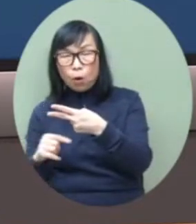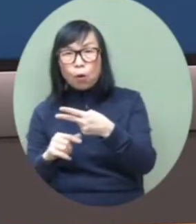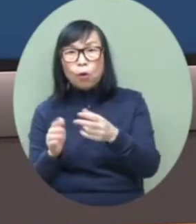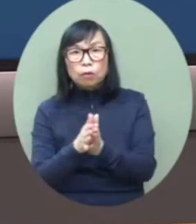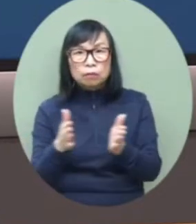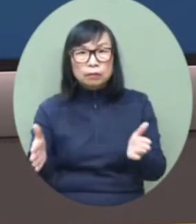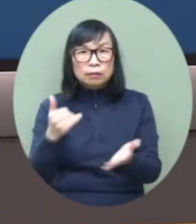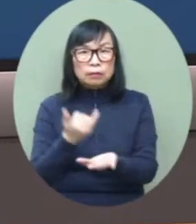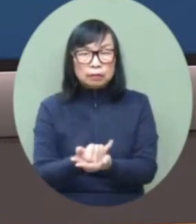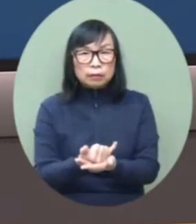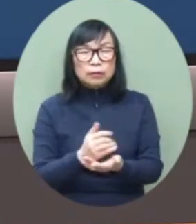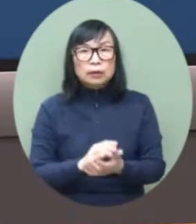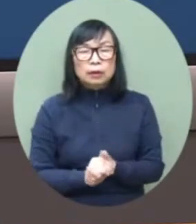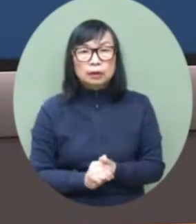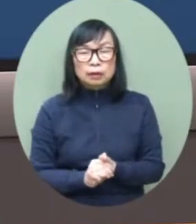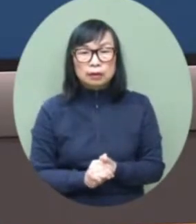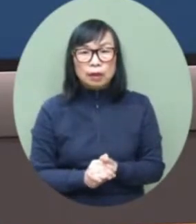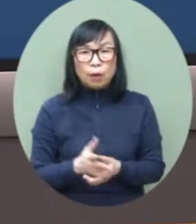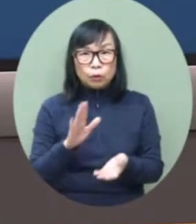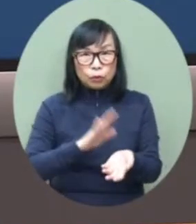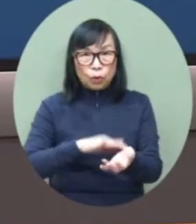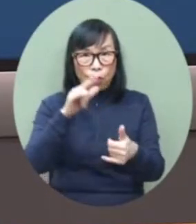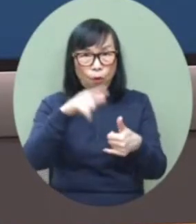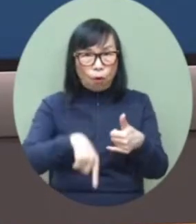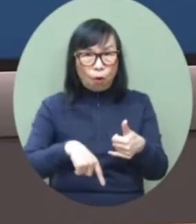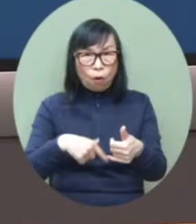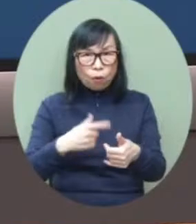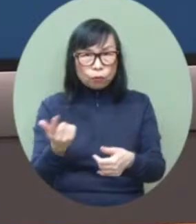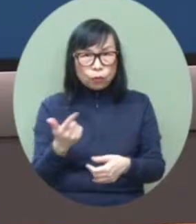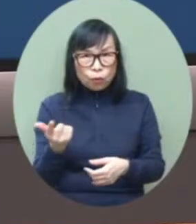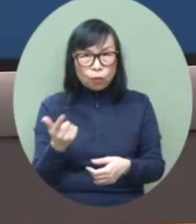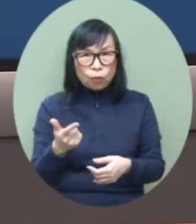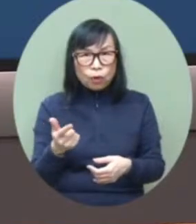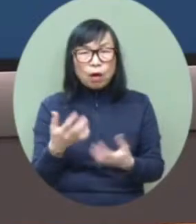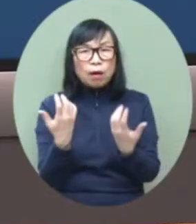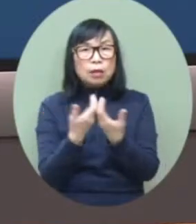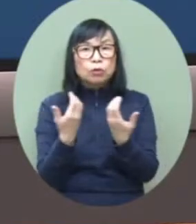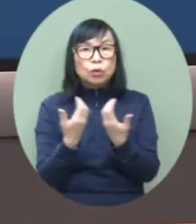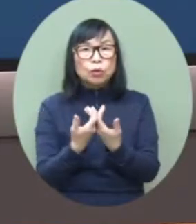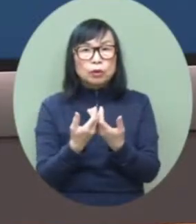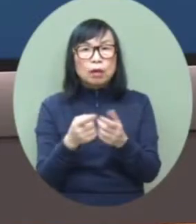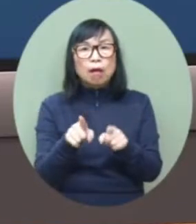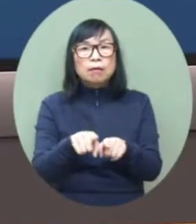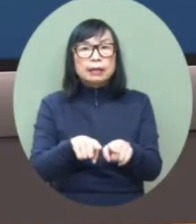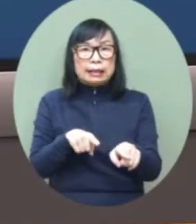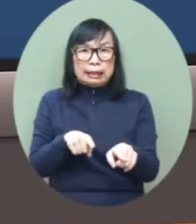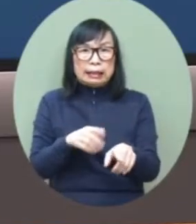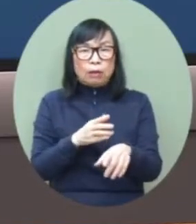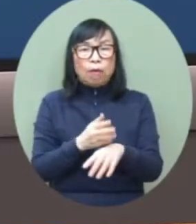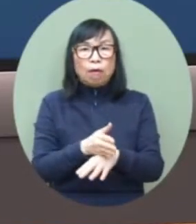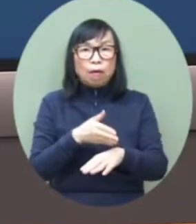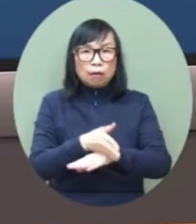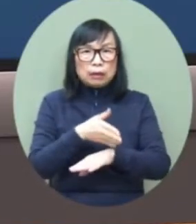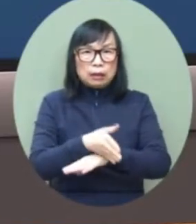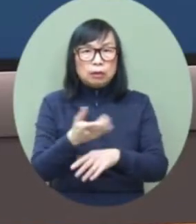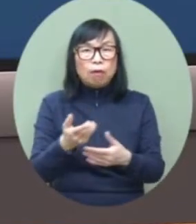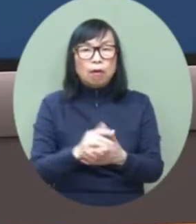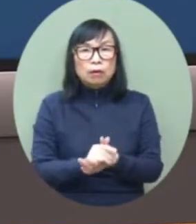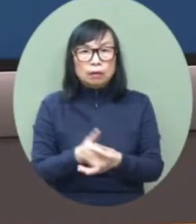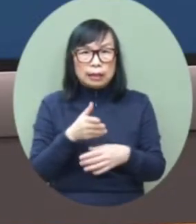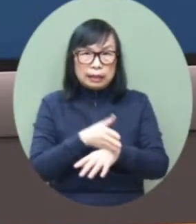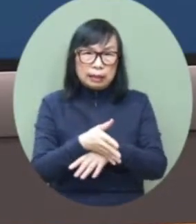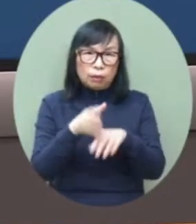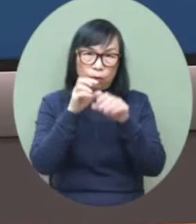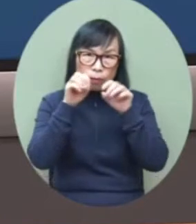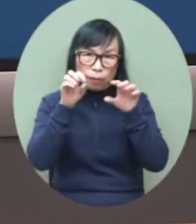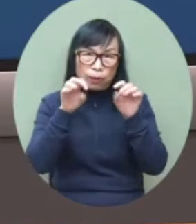between 11th of February and 15th of February had deceased, and these cases were too numerous, so the figures are lagging. We